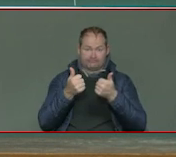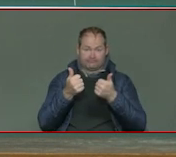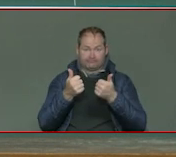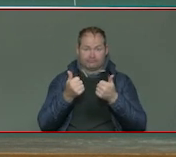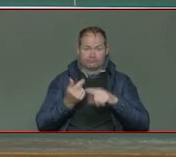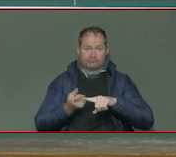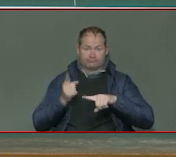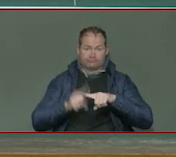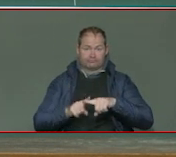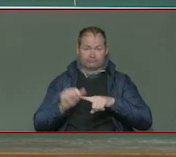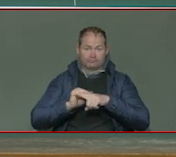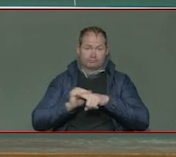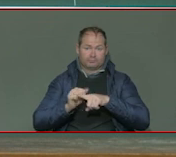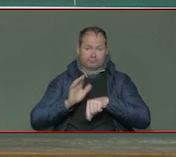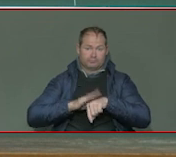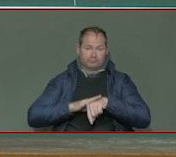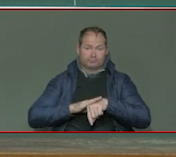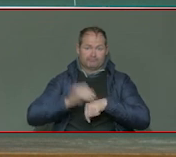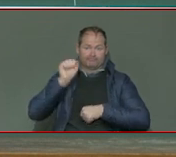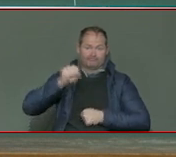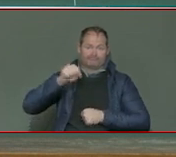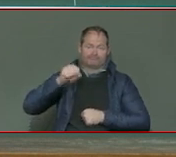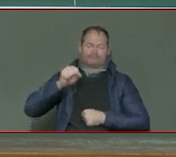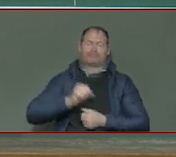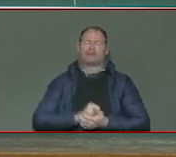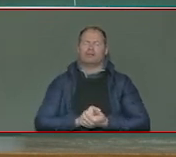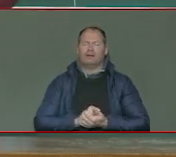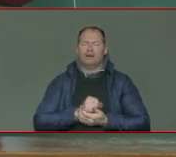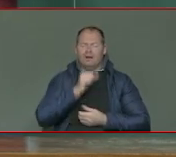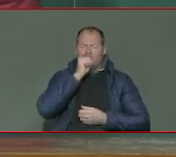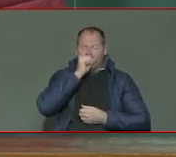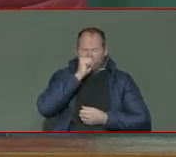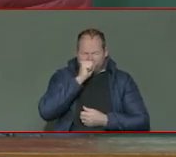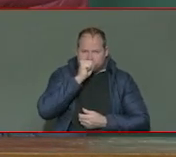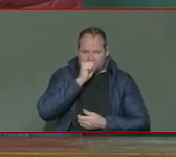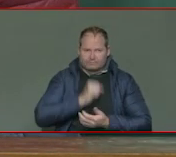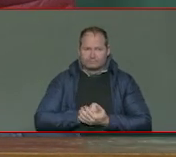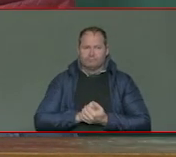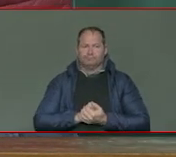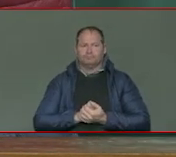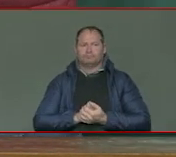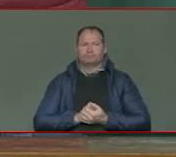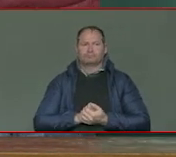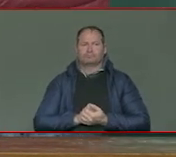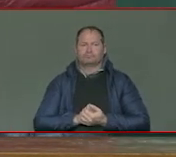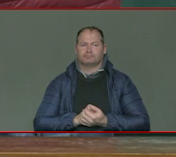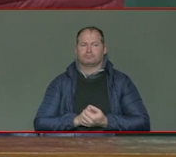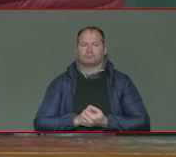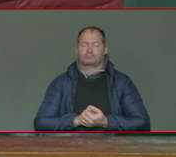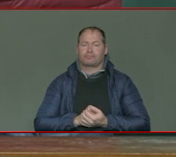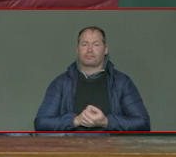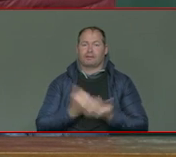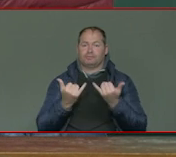more? I think we need to do a few more. Is that fine? Right, let's look at number 3. Here we've